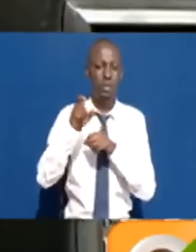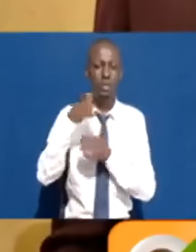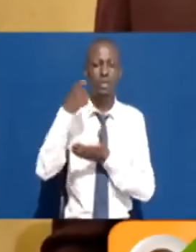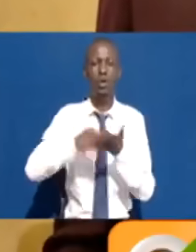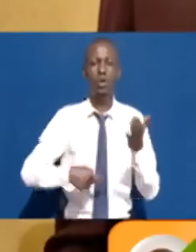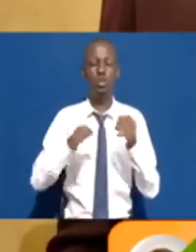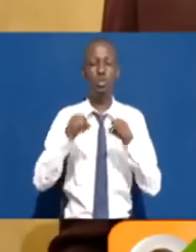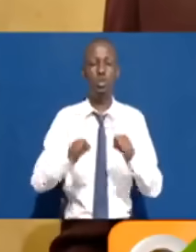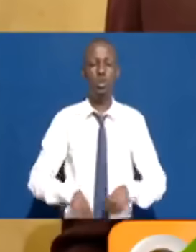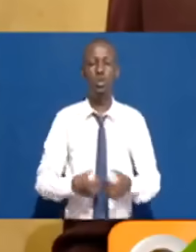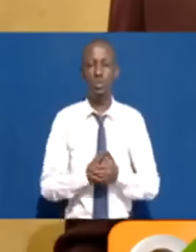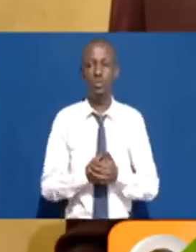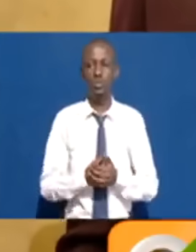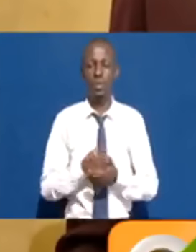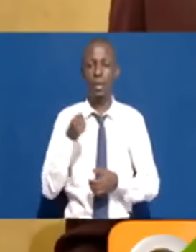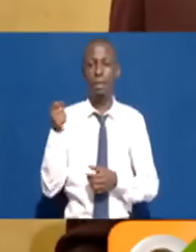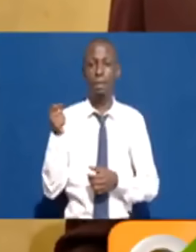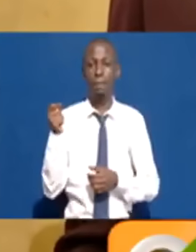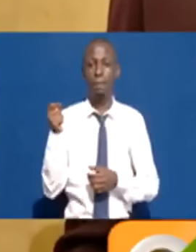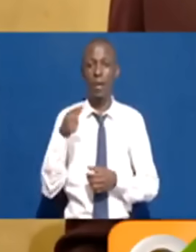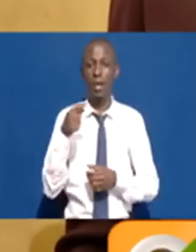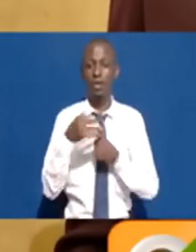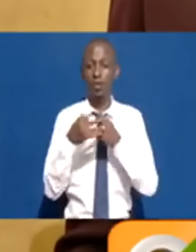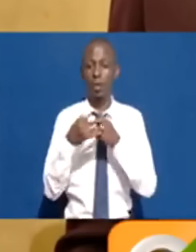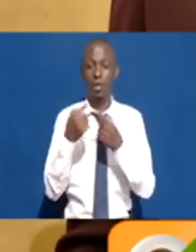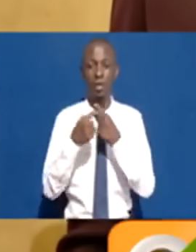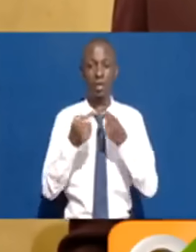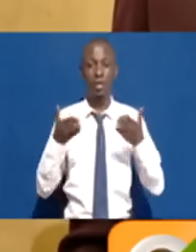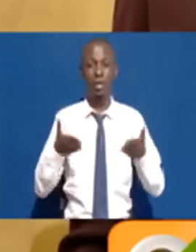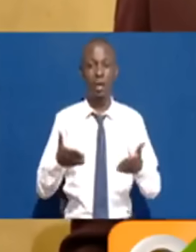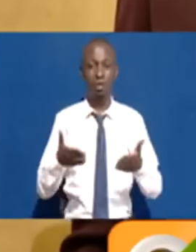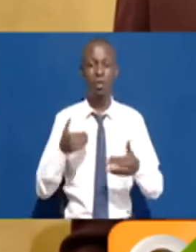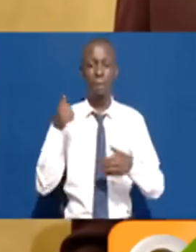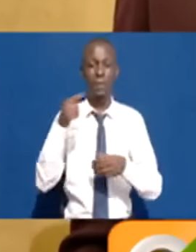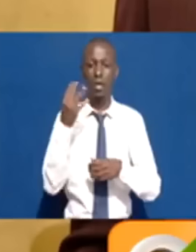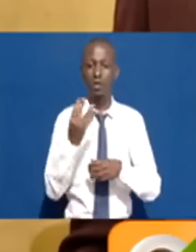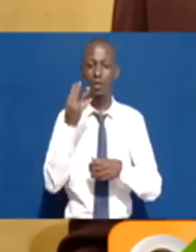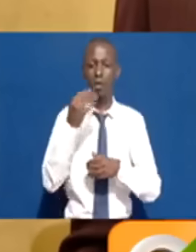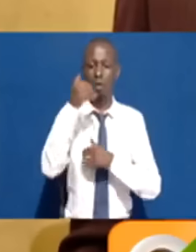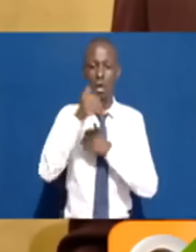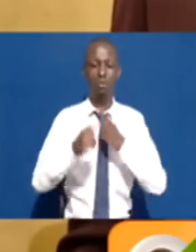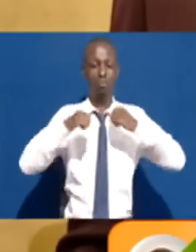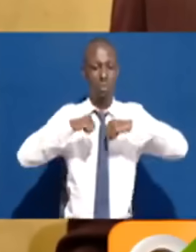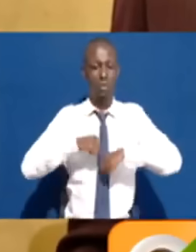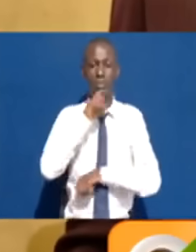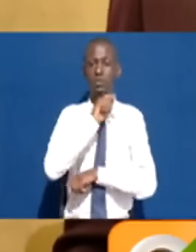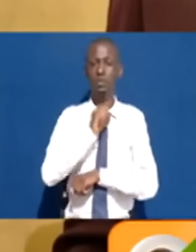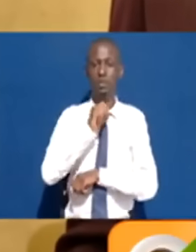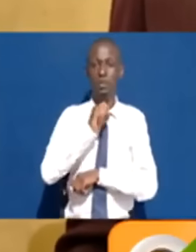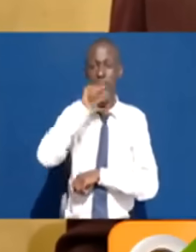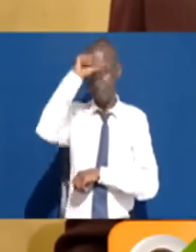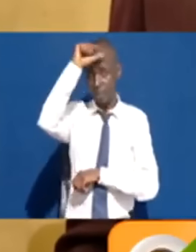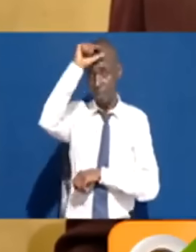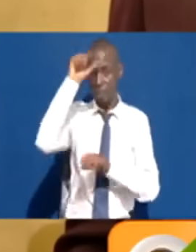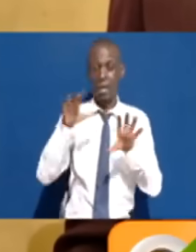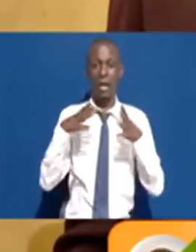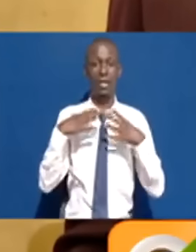prices. But in August this year, 4 months after the deal, the government allowed Oryx